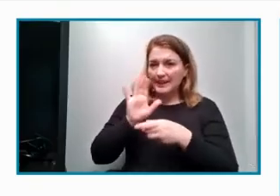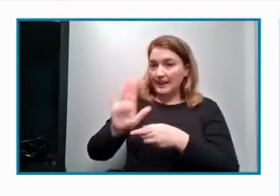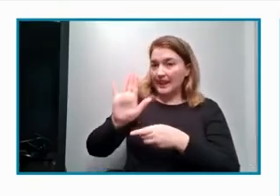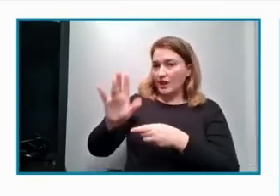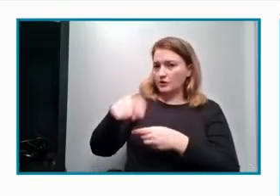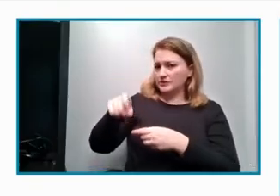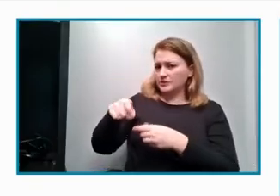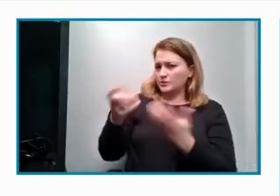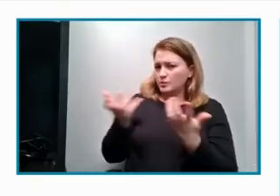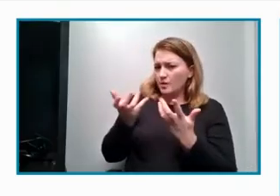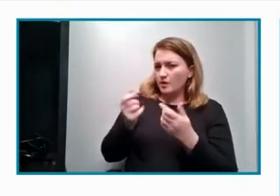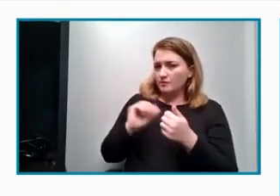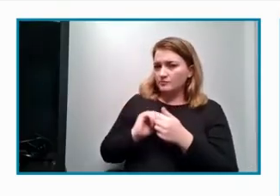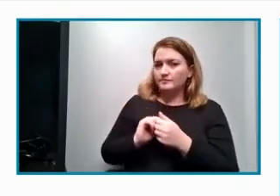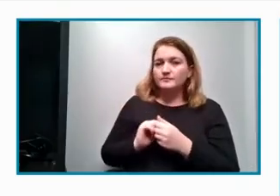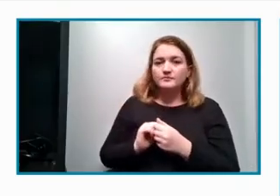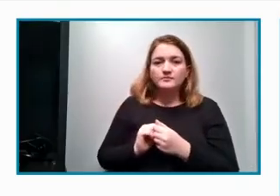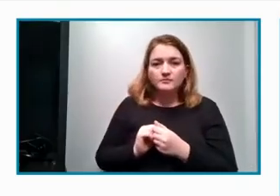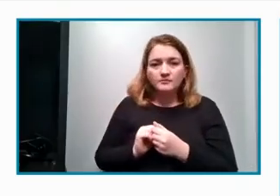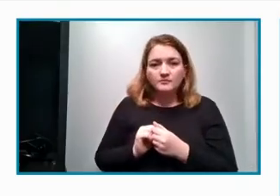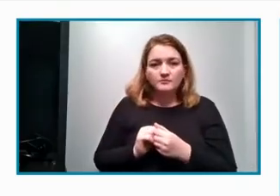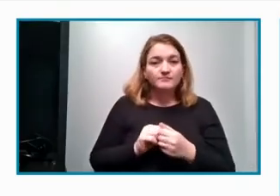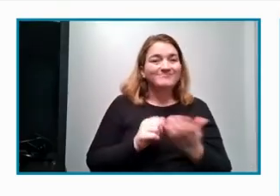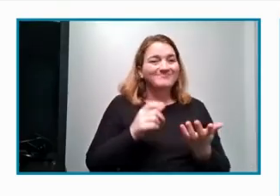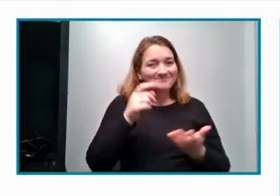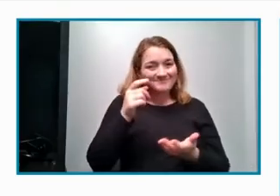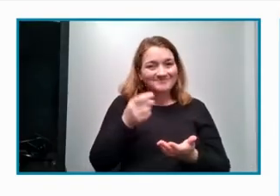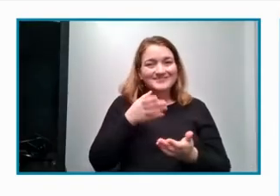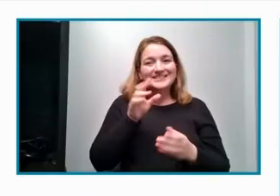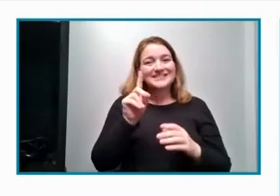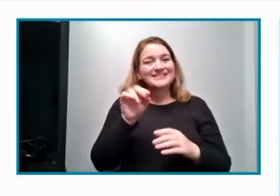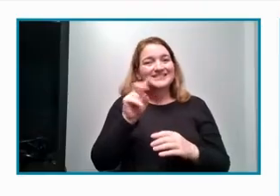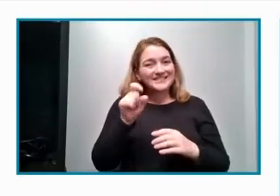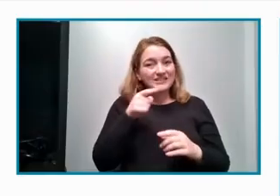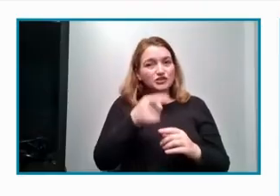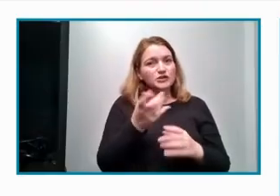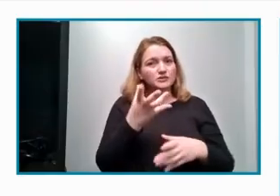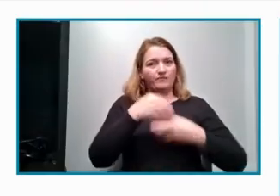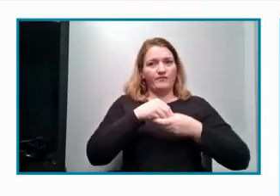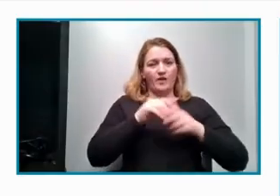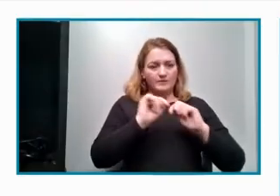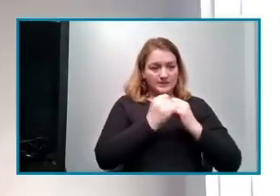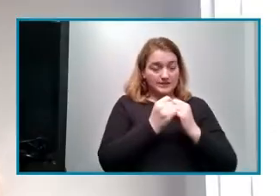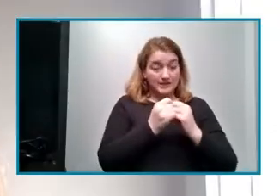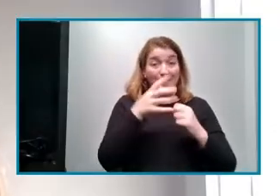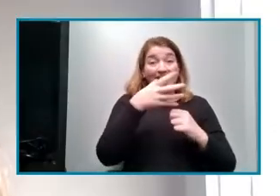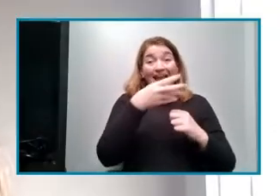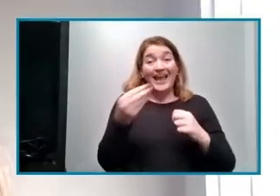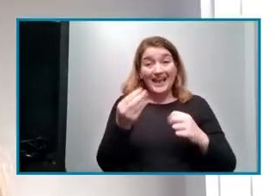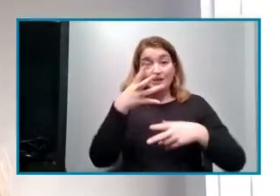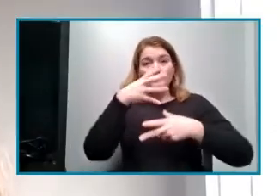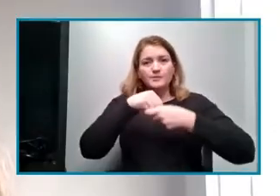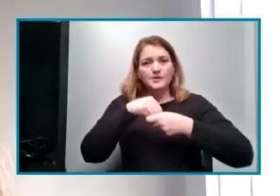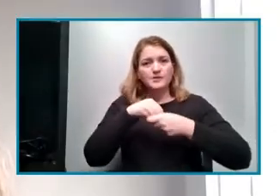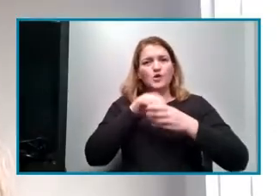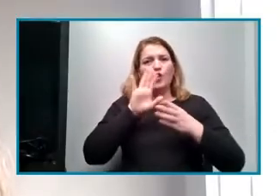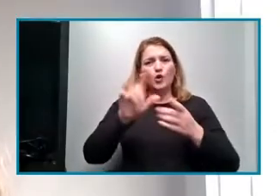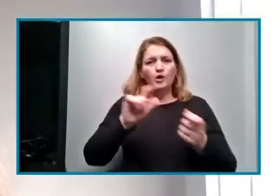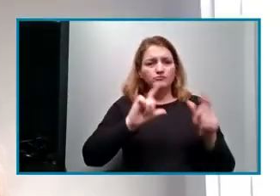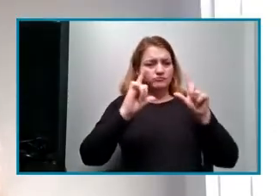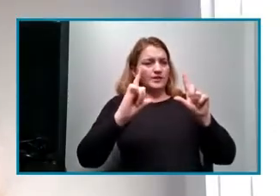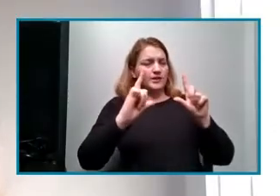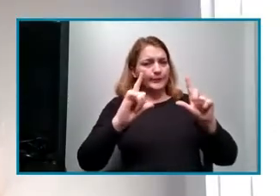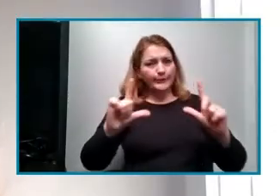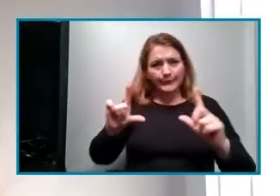Well, because Denise is part of our team, but also a participant, she was able to give us that view from that side of it.